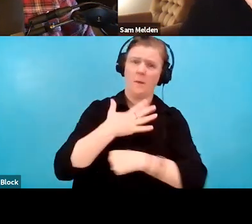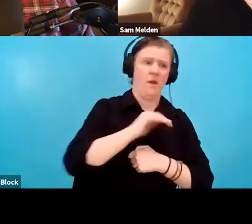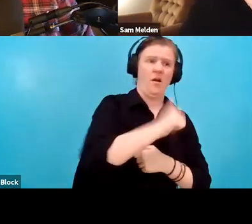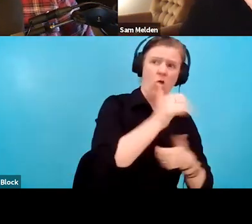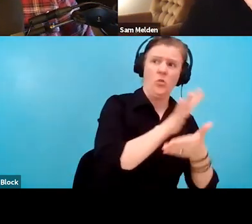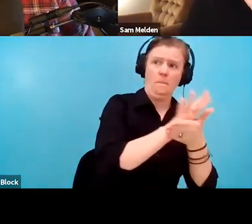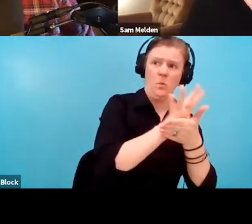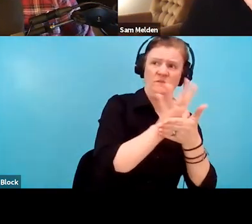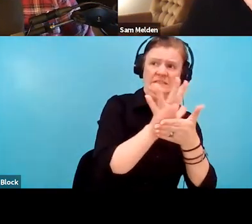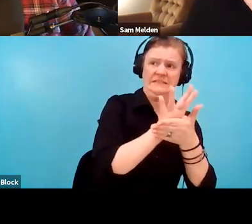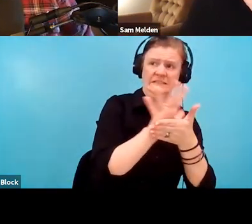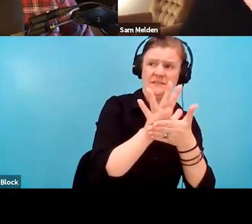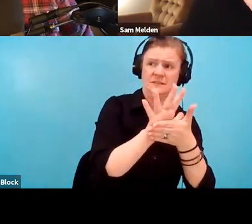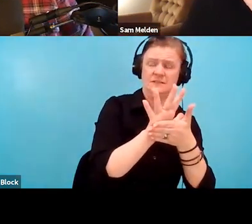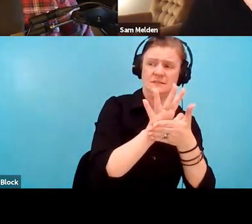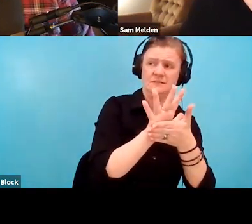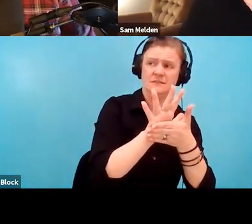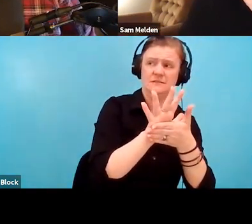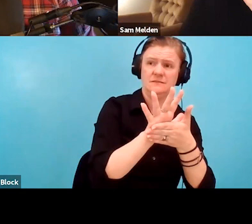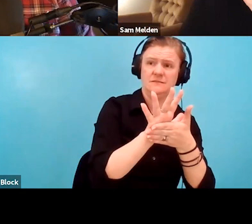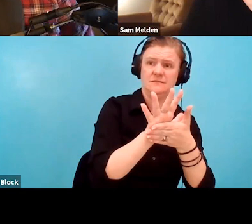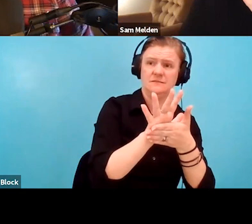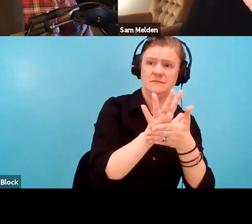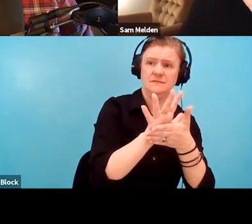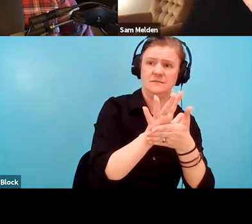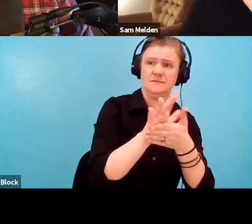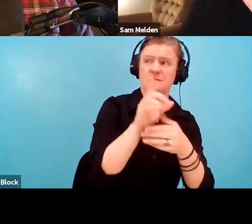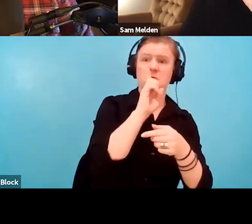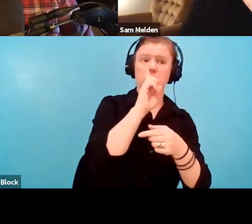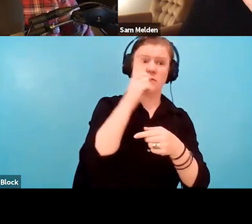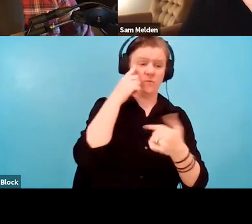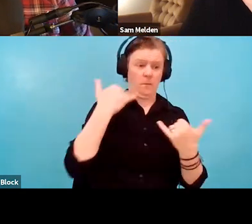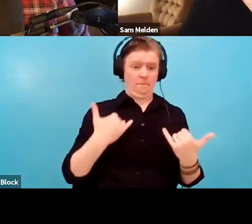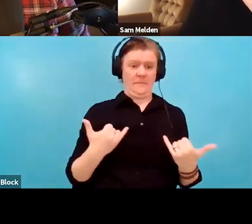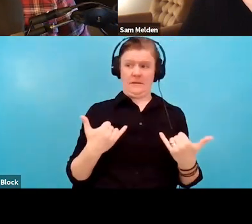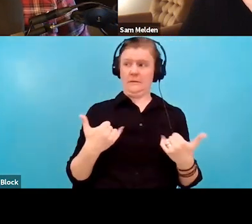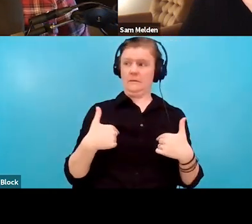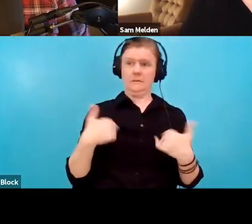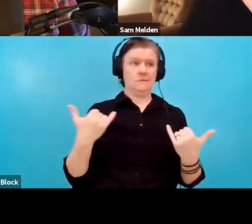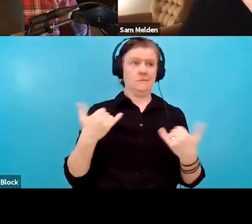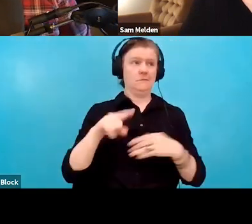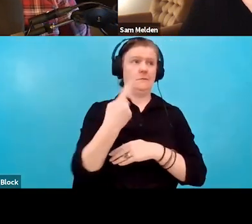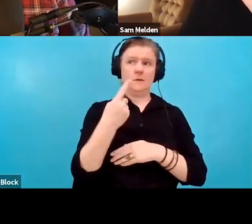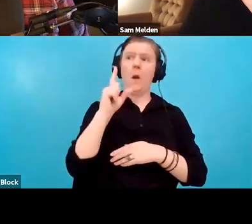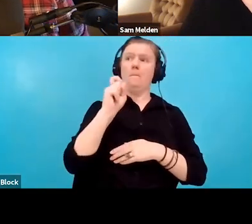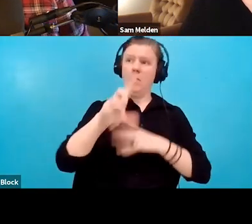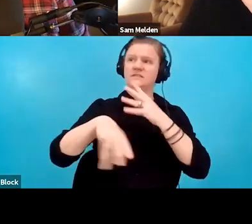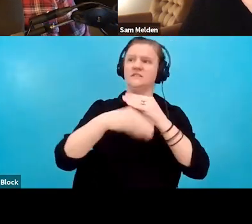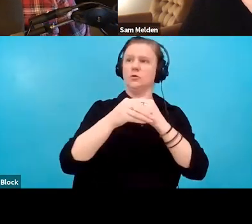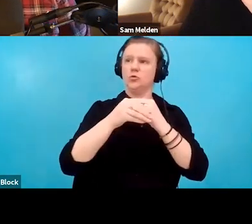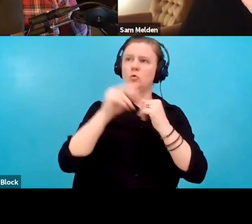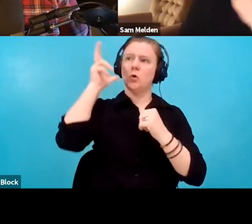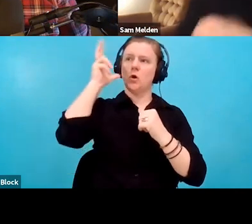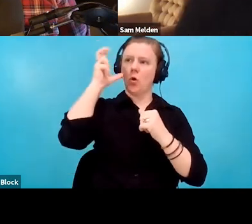point, it's very difficult or impossible really to justify making a film without just, you know, just audio description, of course,